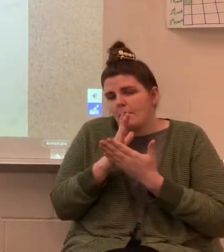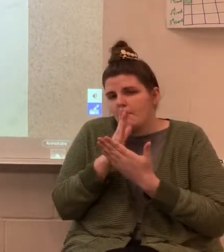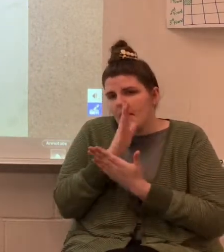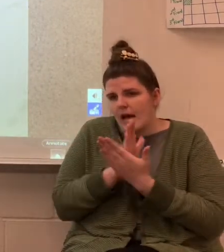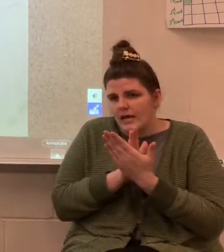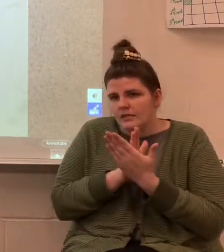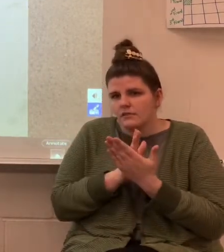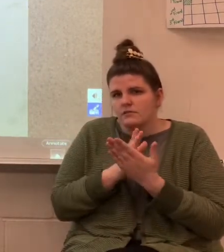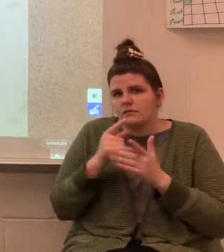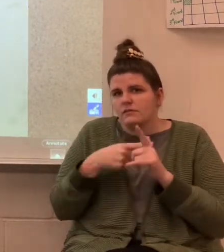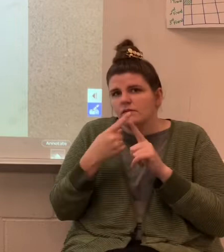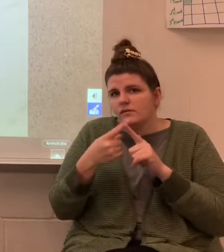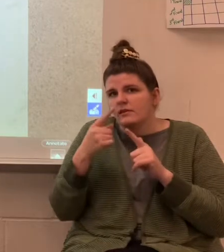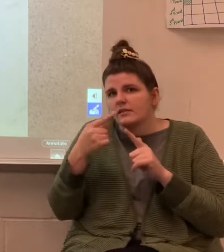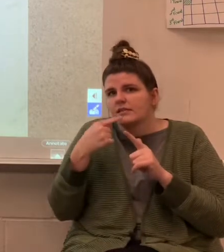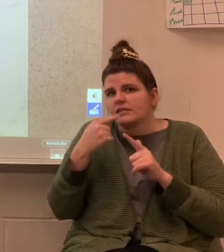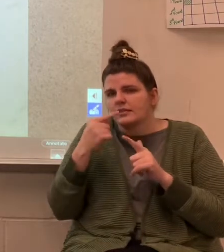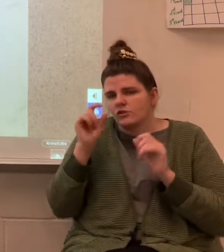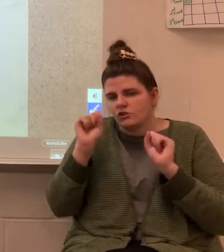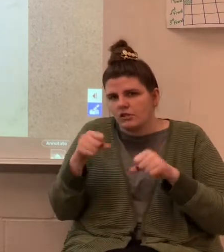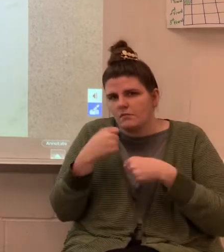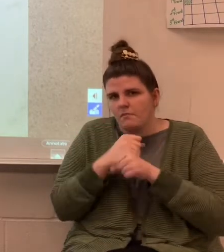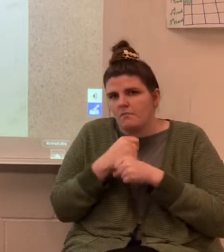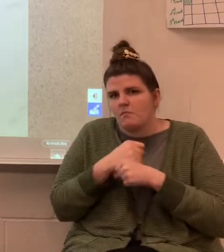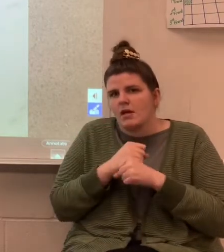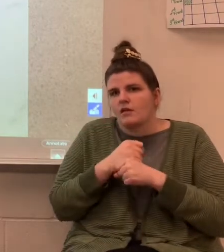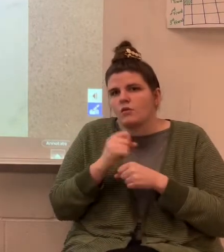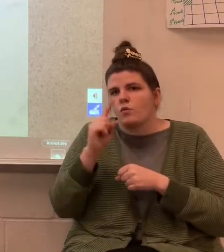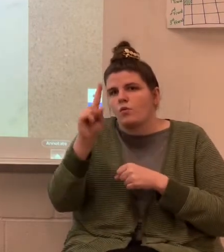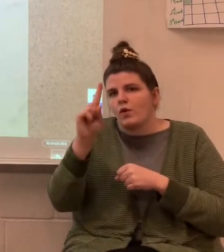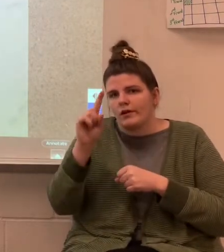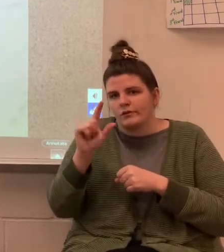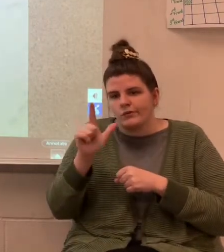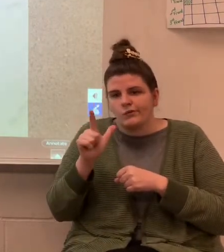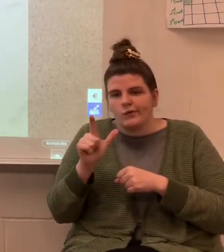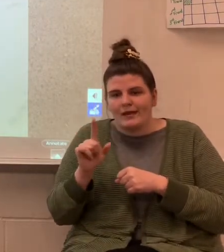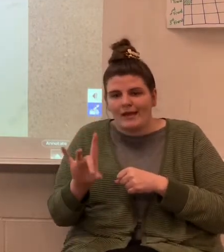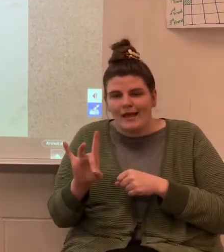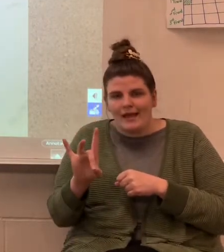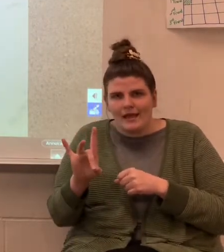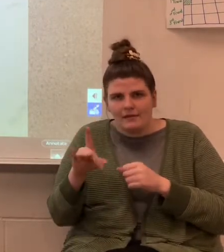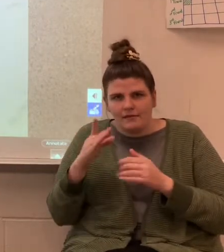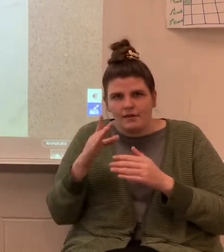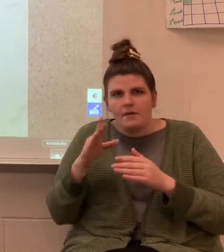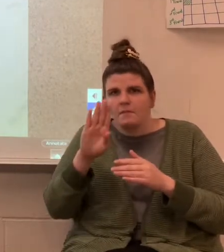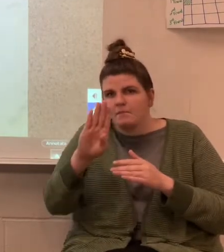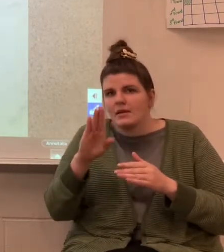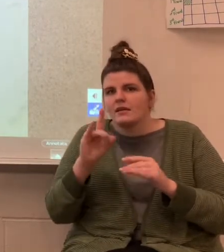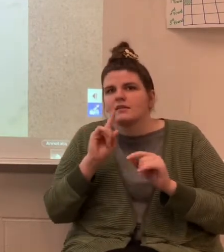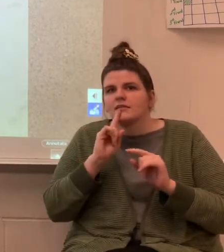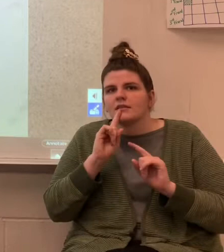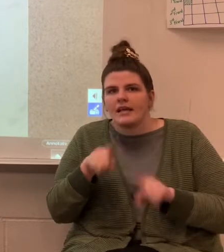can make 1/28 of a pie. So yes, B is our answer, 28 pies.